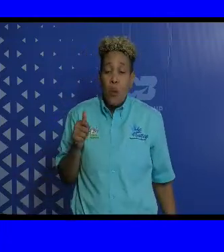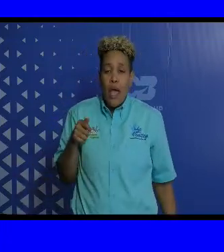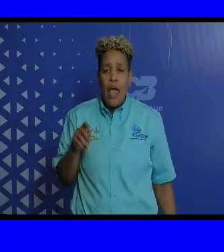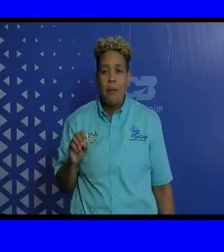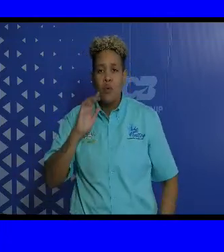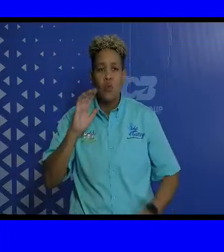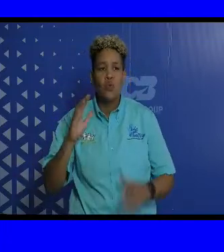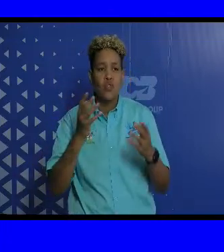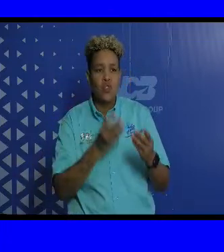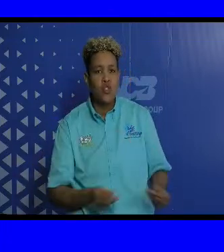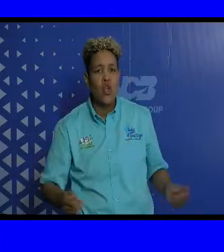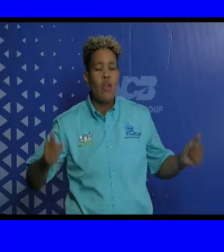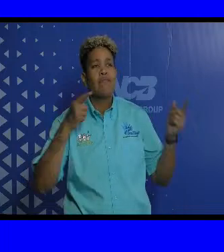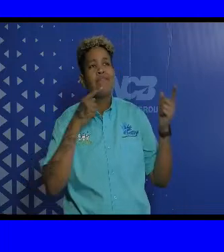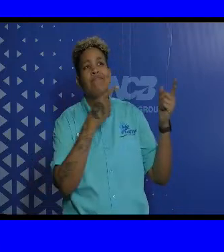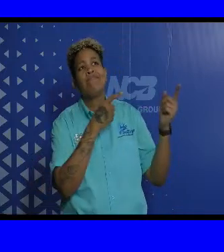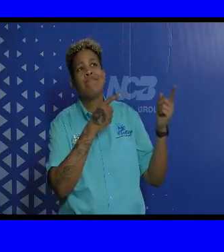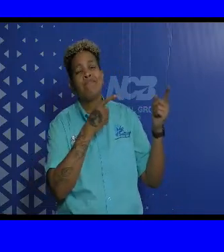to settle with